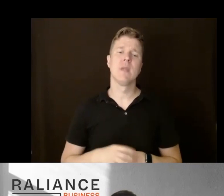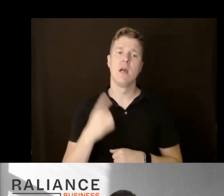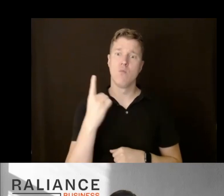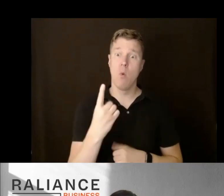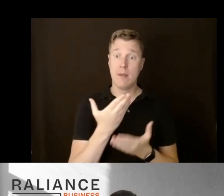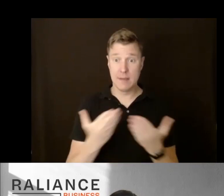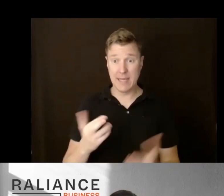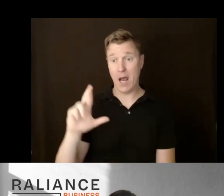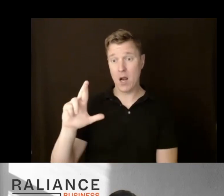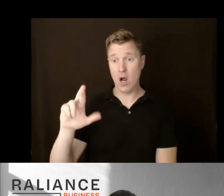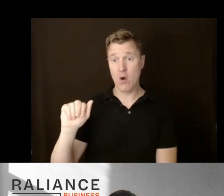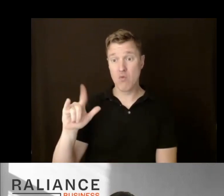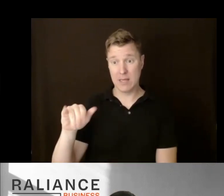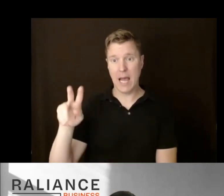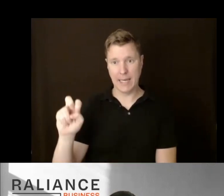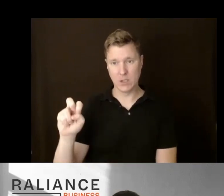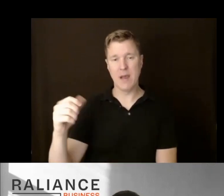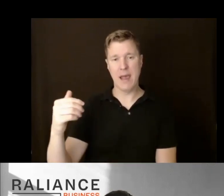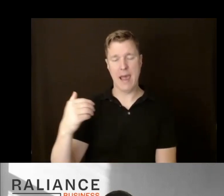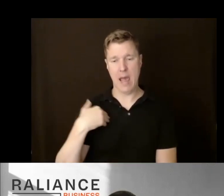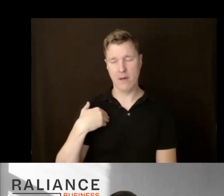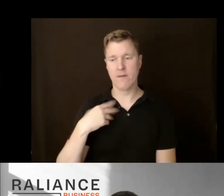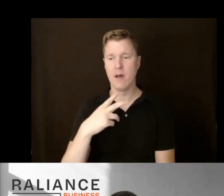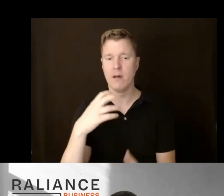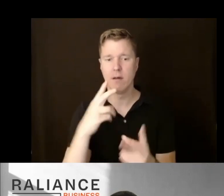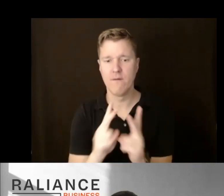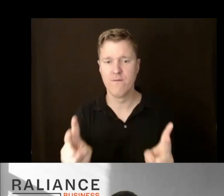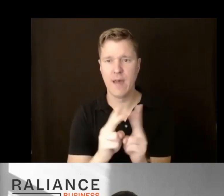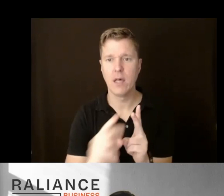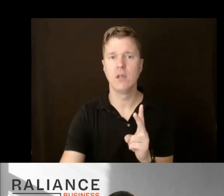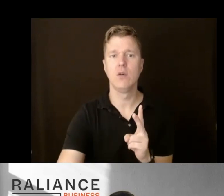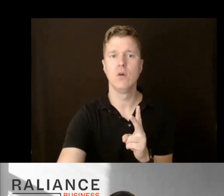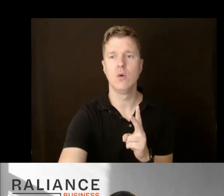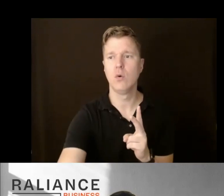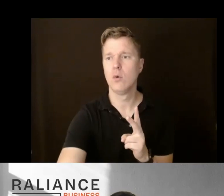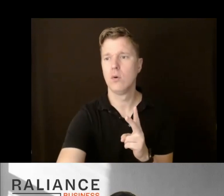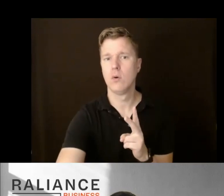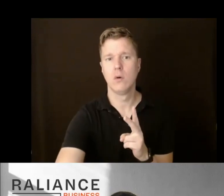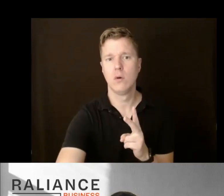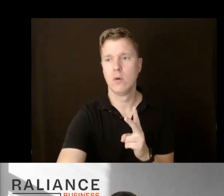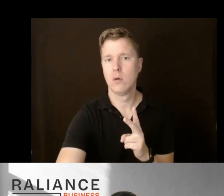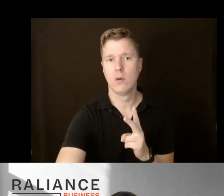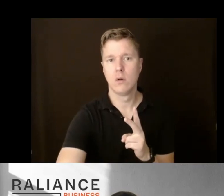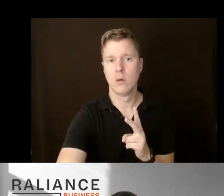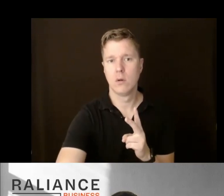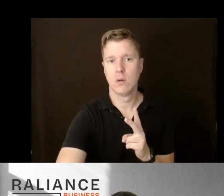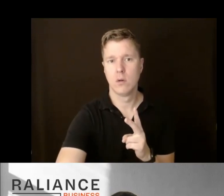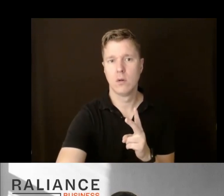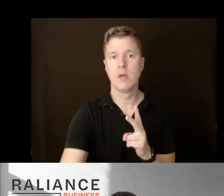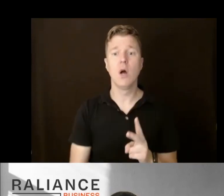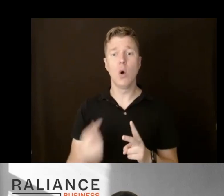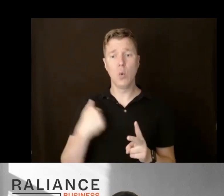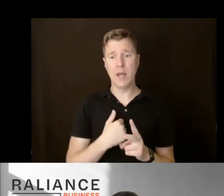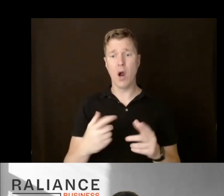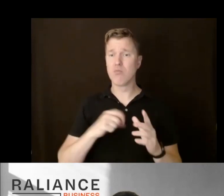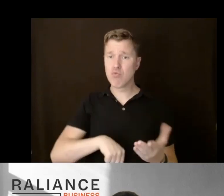is a value of reliance. So not to be confused with our name, but we have a value of reliance, which means we are proud